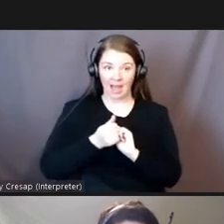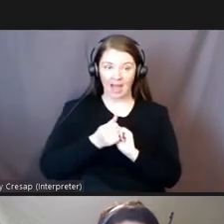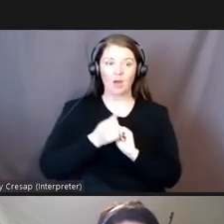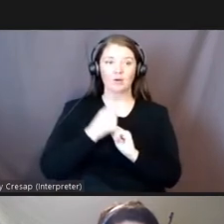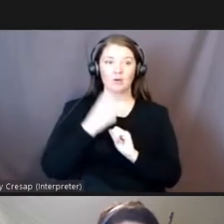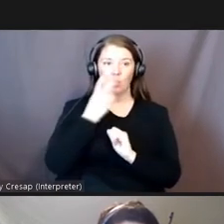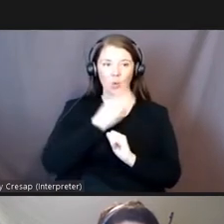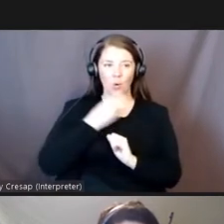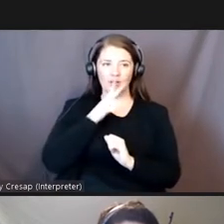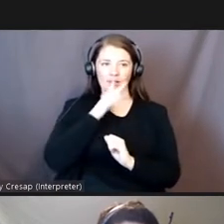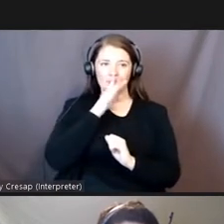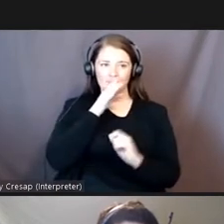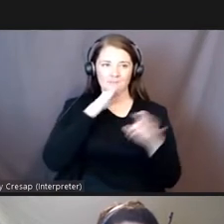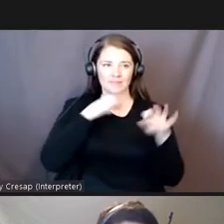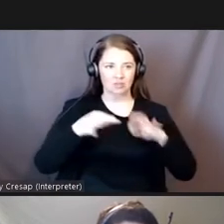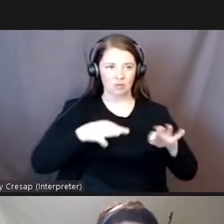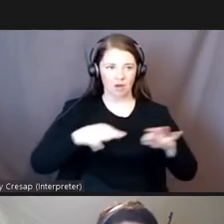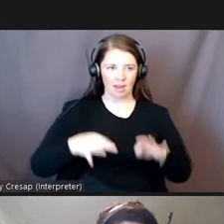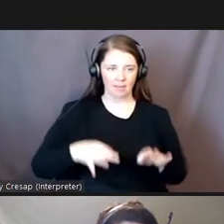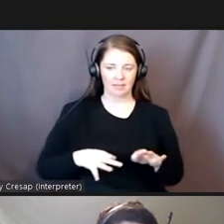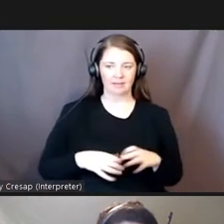describing